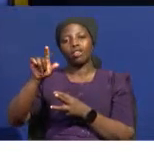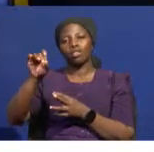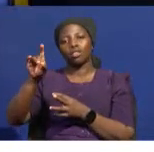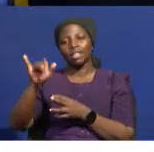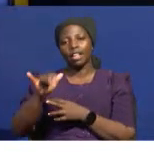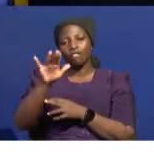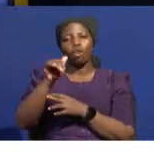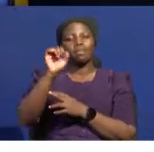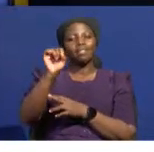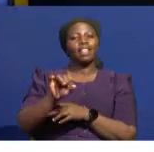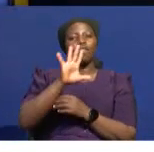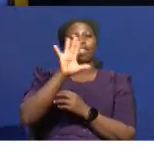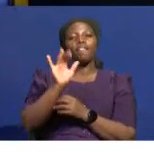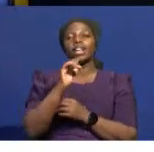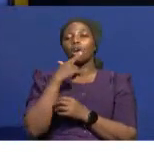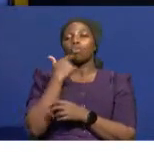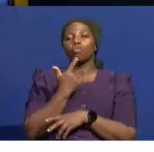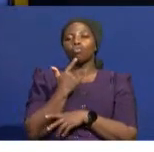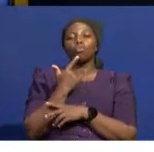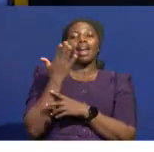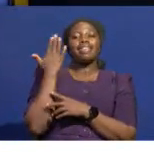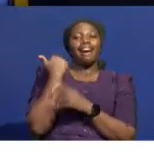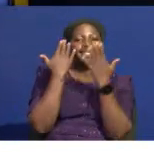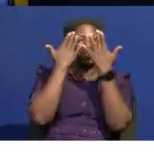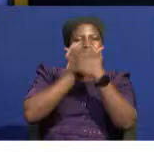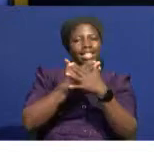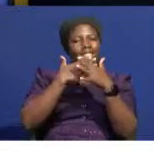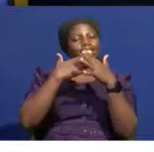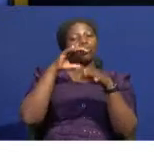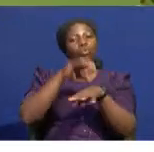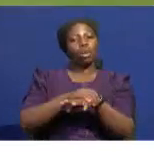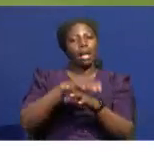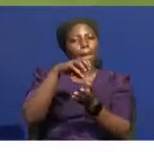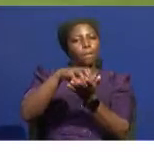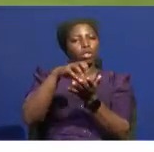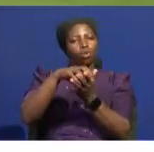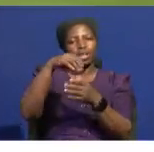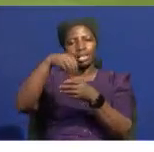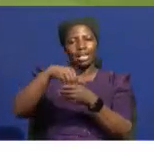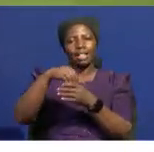place in the semi-final last night.